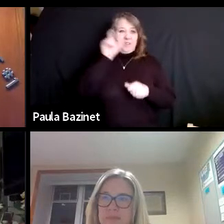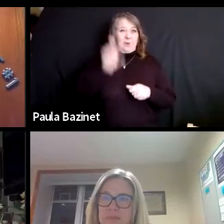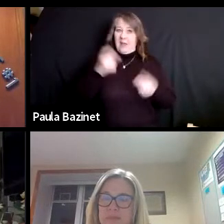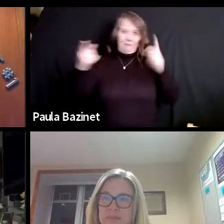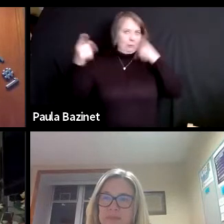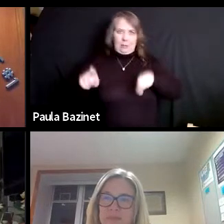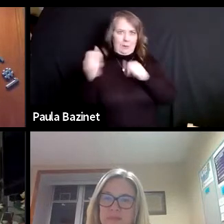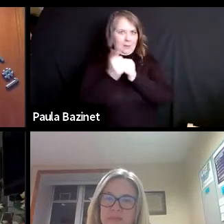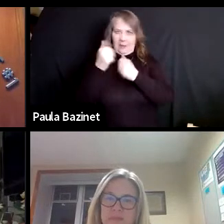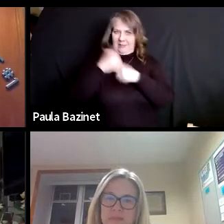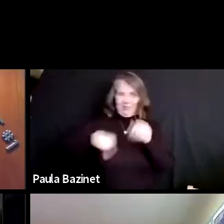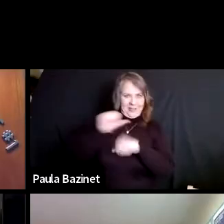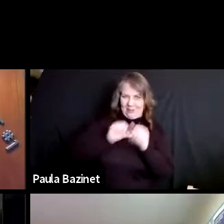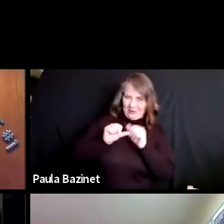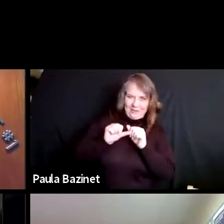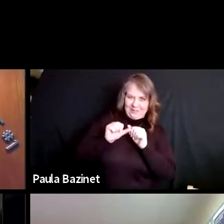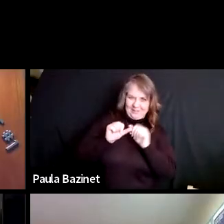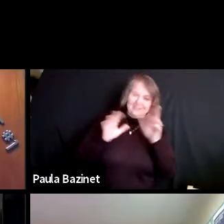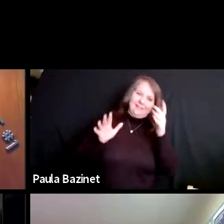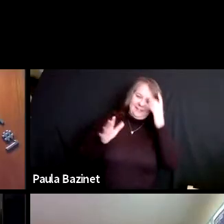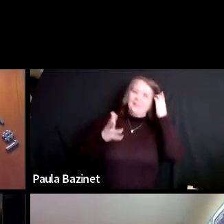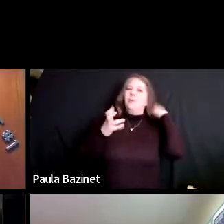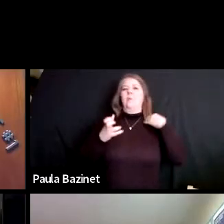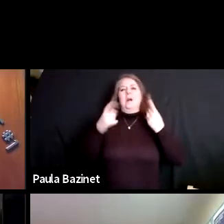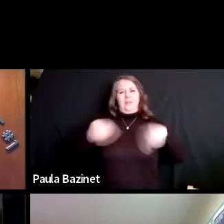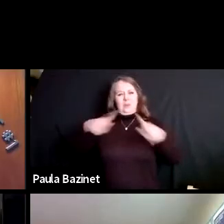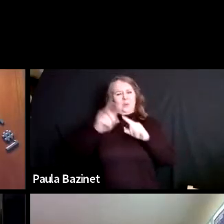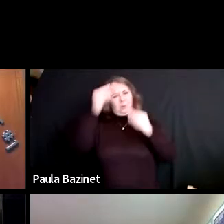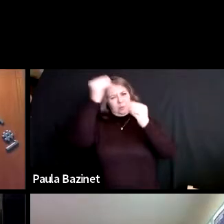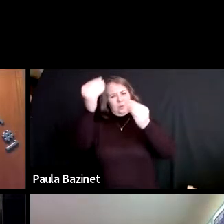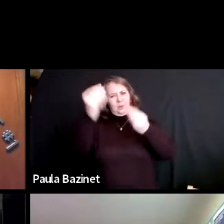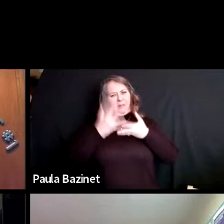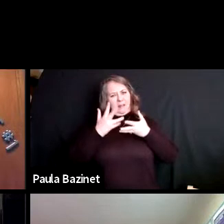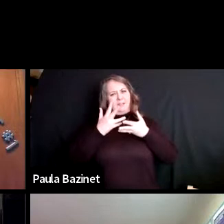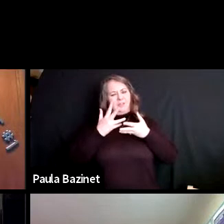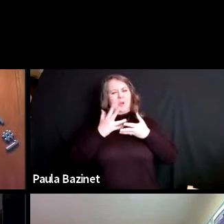other. We want you to let us know how you feel.